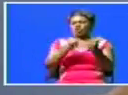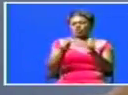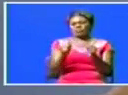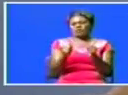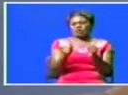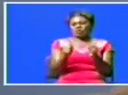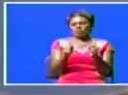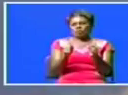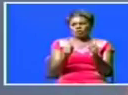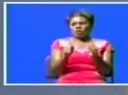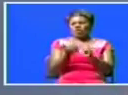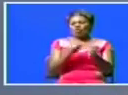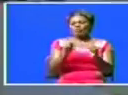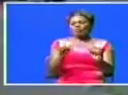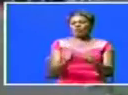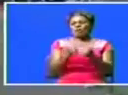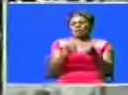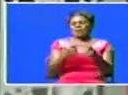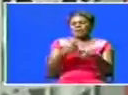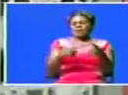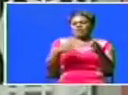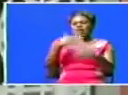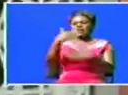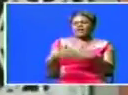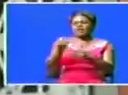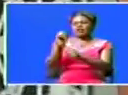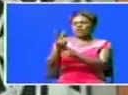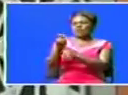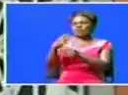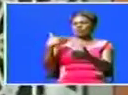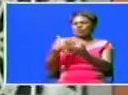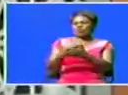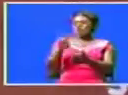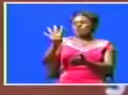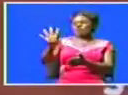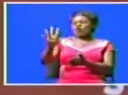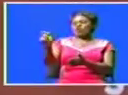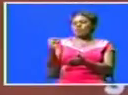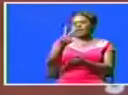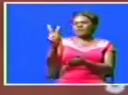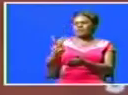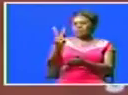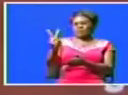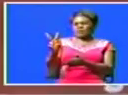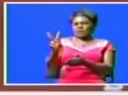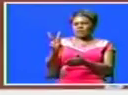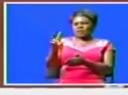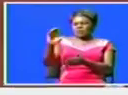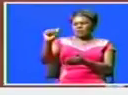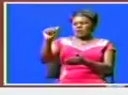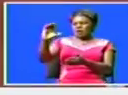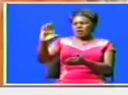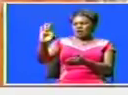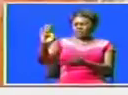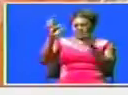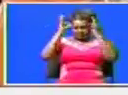as CHAN. The tournament will take place next year, 12th January to 4th of February. The Confederation of African Football, CAF,